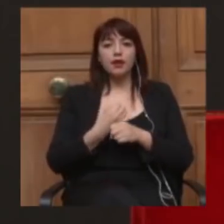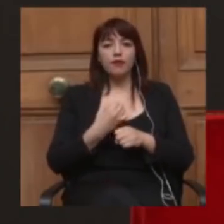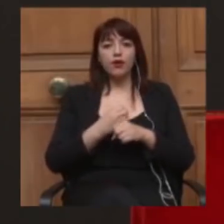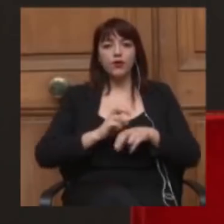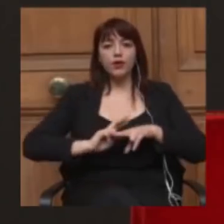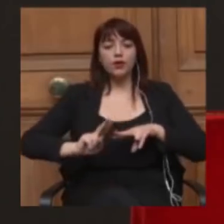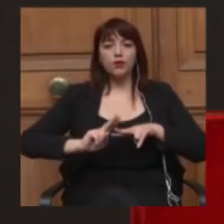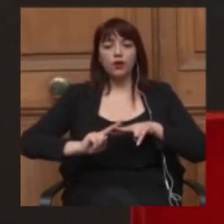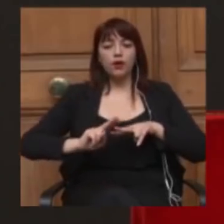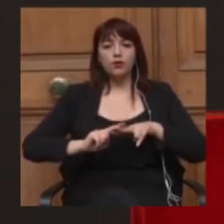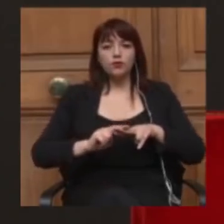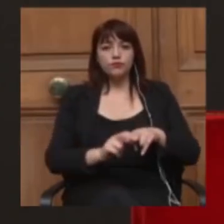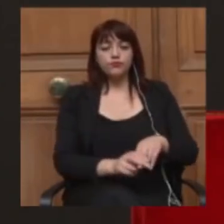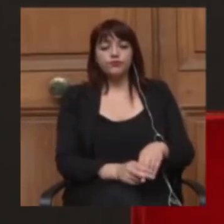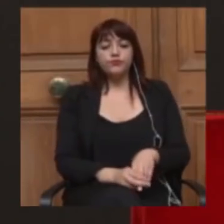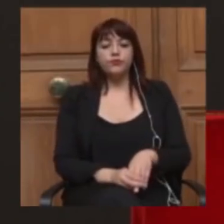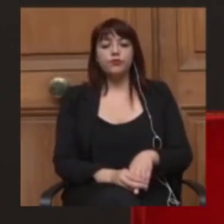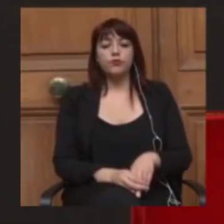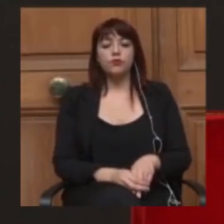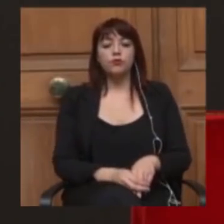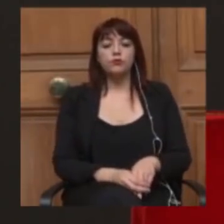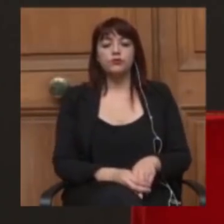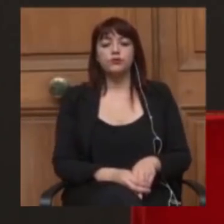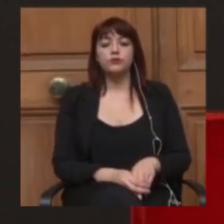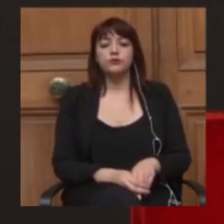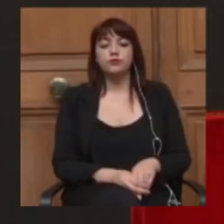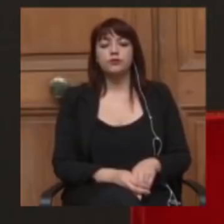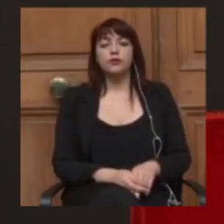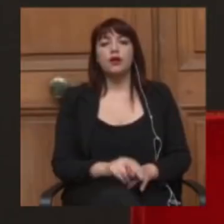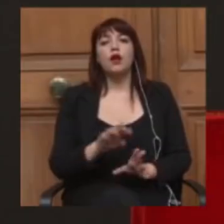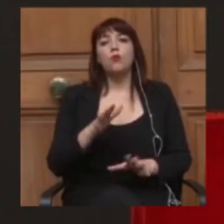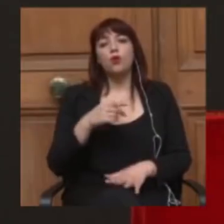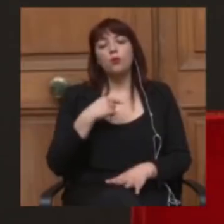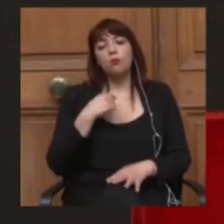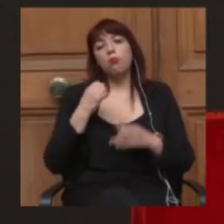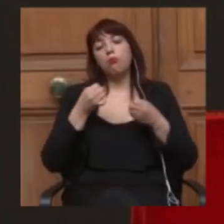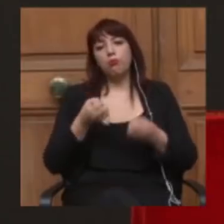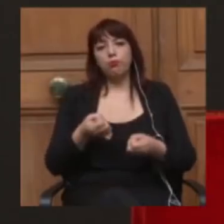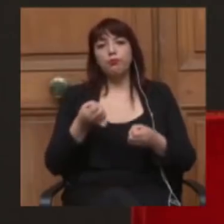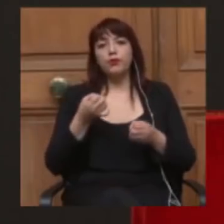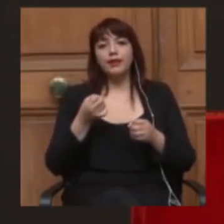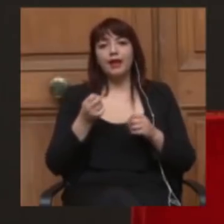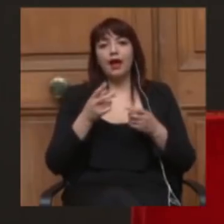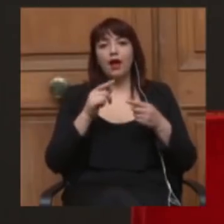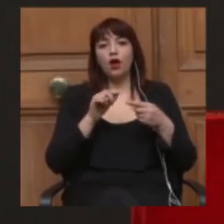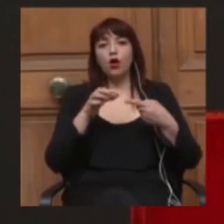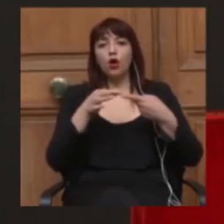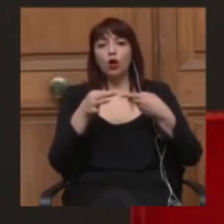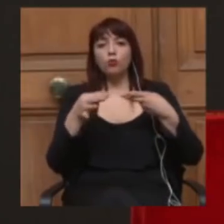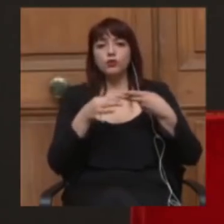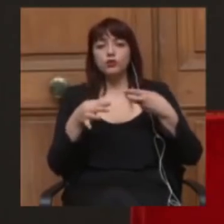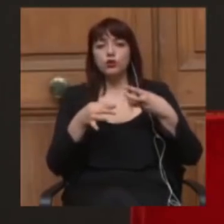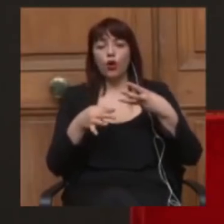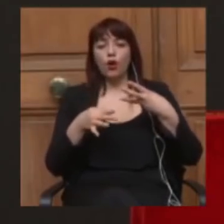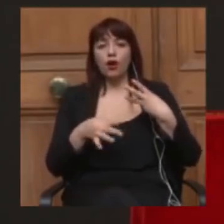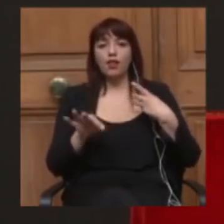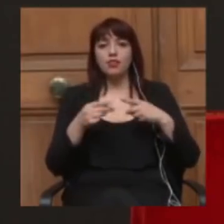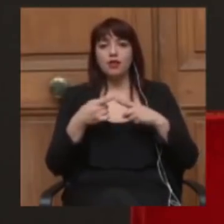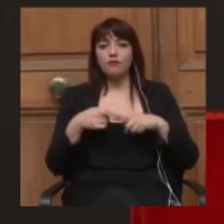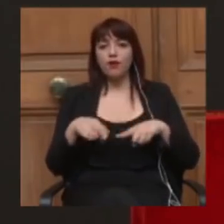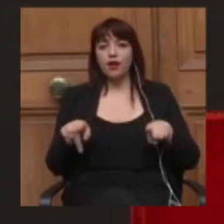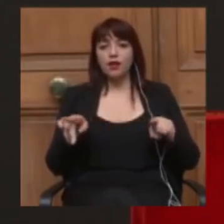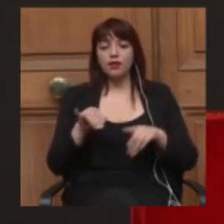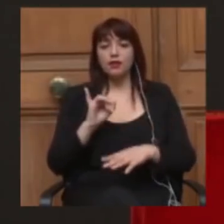Those may not seem like different options, but if you have honored the work that I